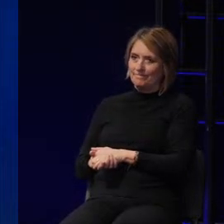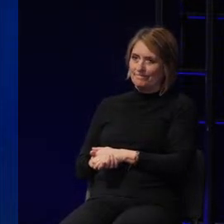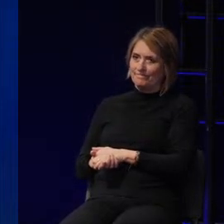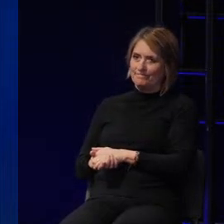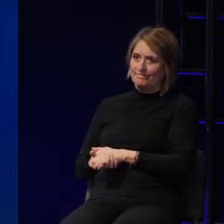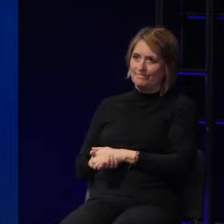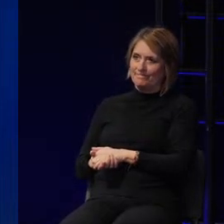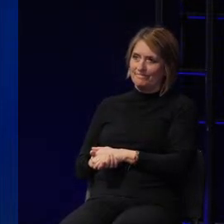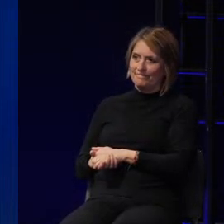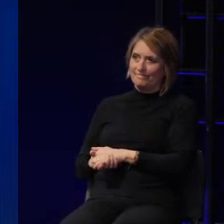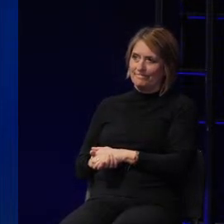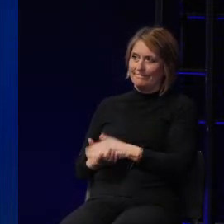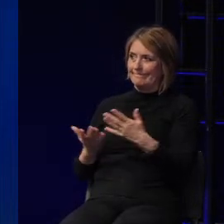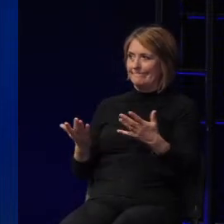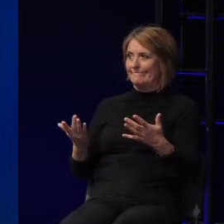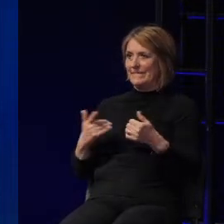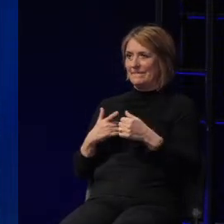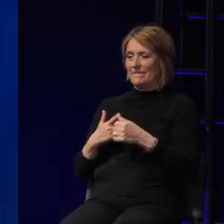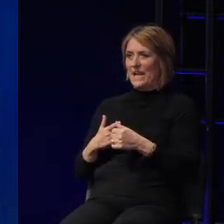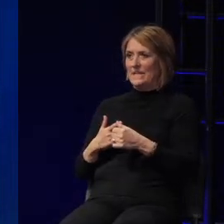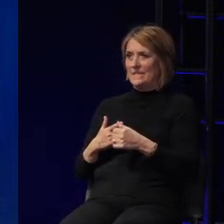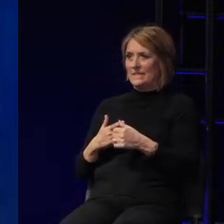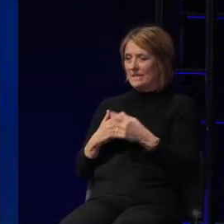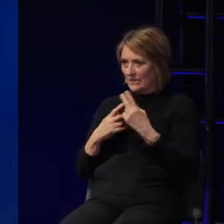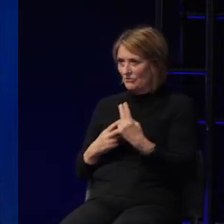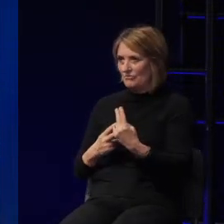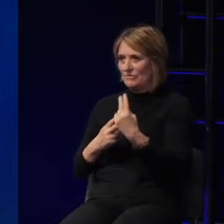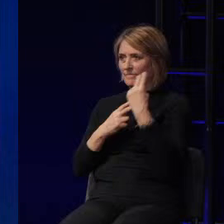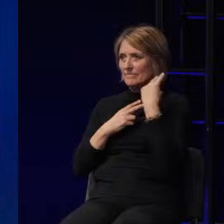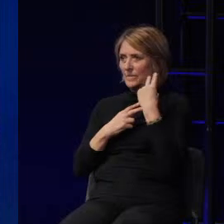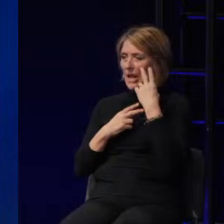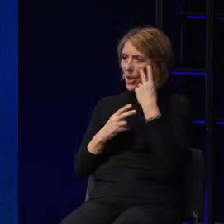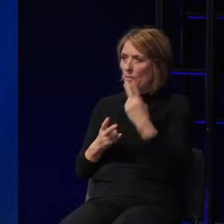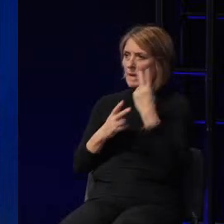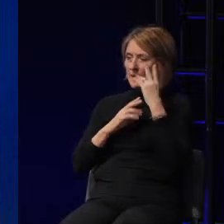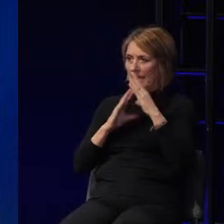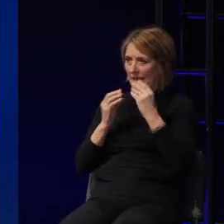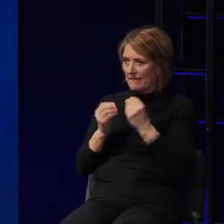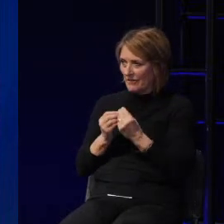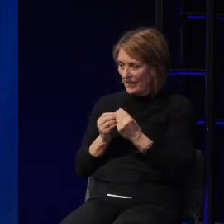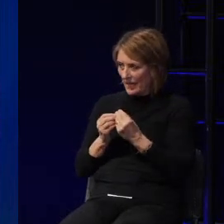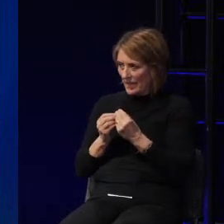you know, advice. In retrospect, actually, when I look back at everything I've done,